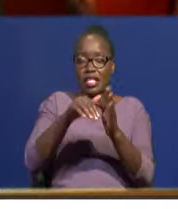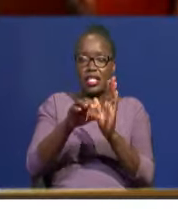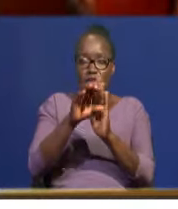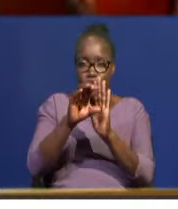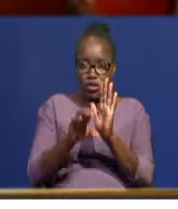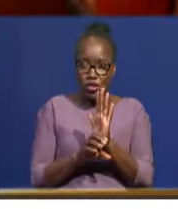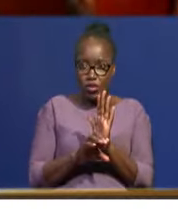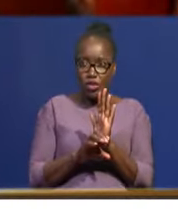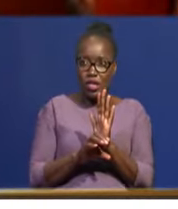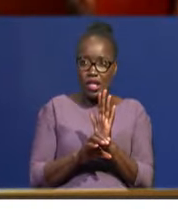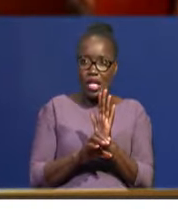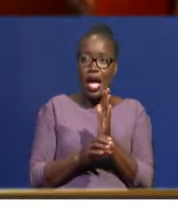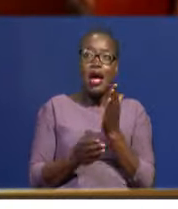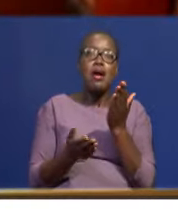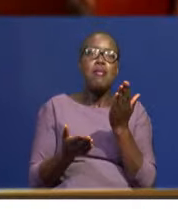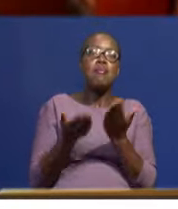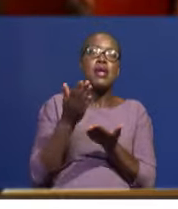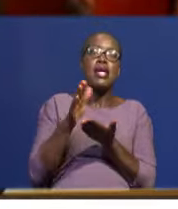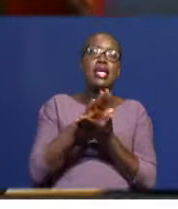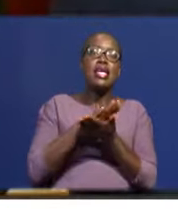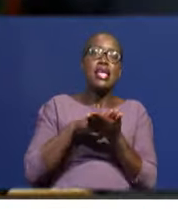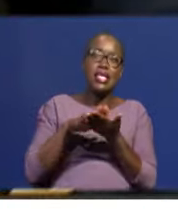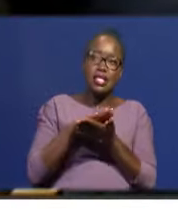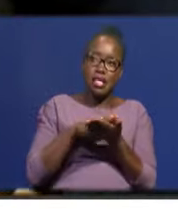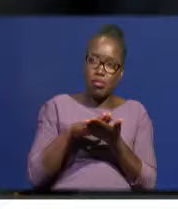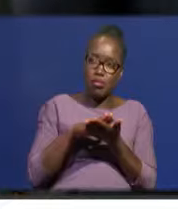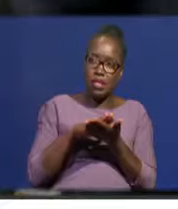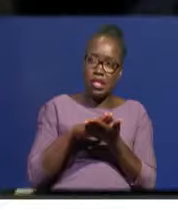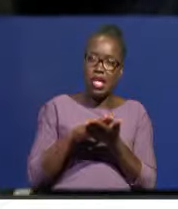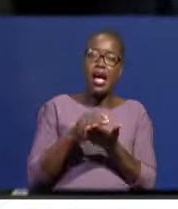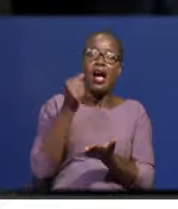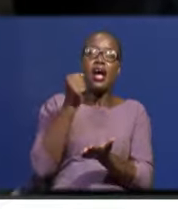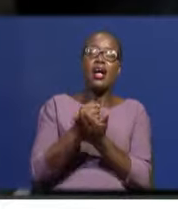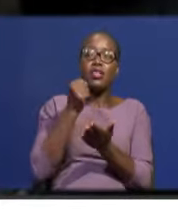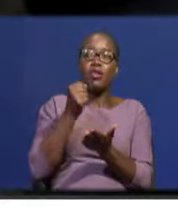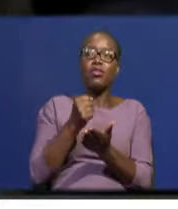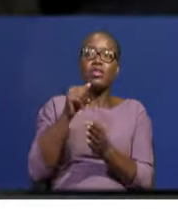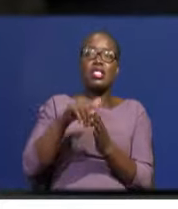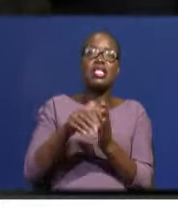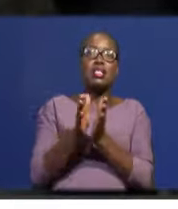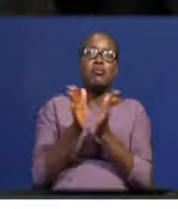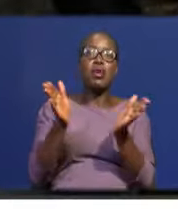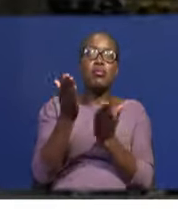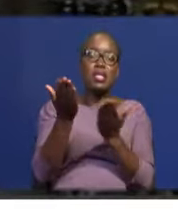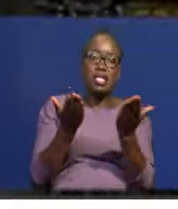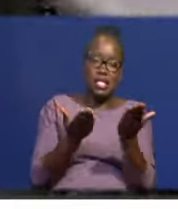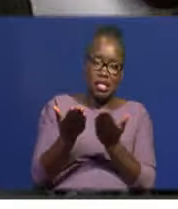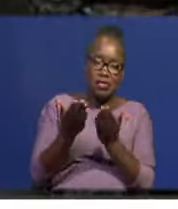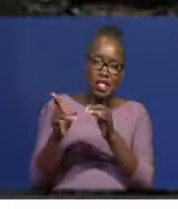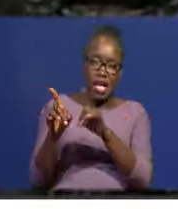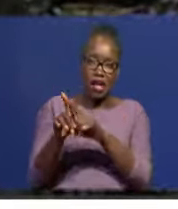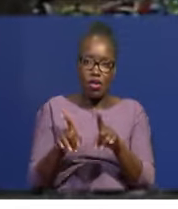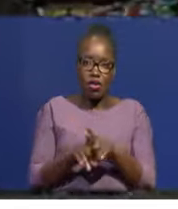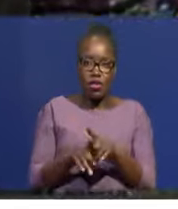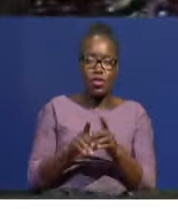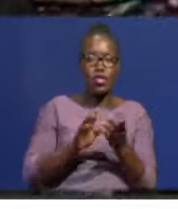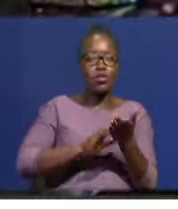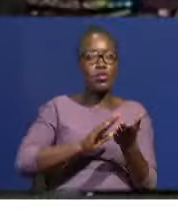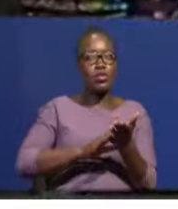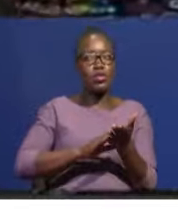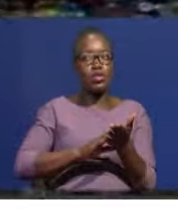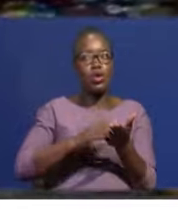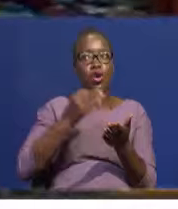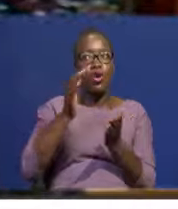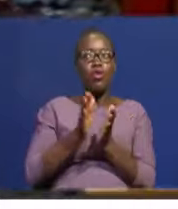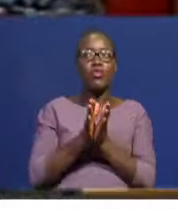Constitution, may establish an office in the public service in accordance with the recommendations